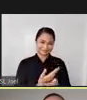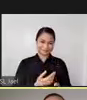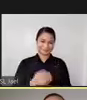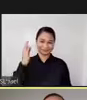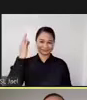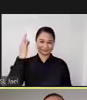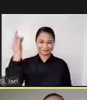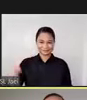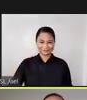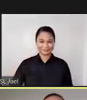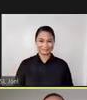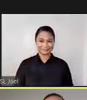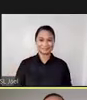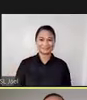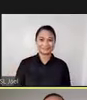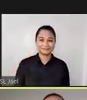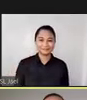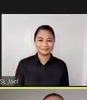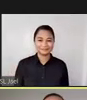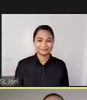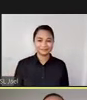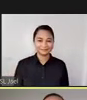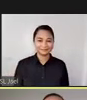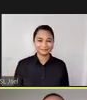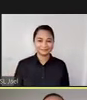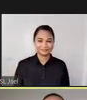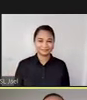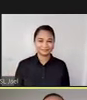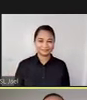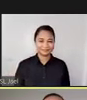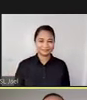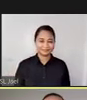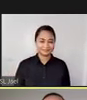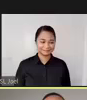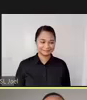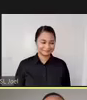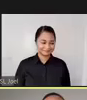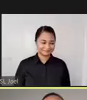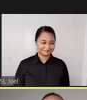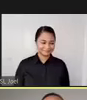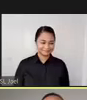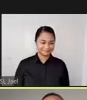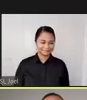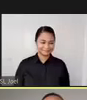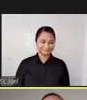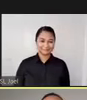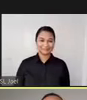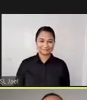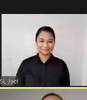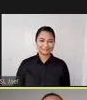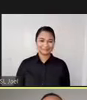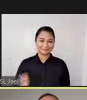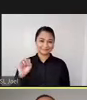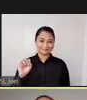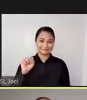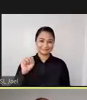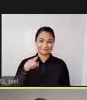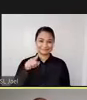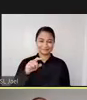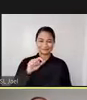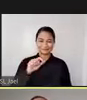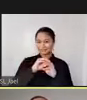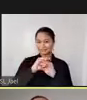I think this is one clear example where if you're able to invest in the poor, no,